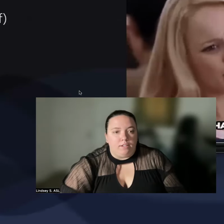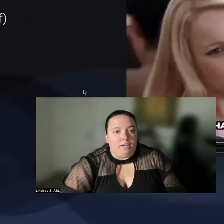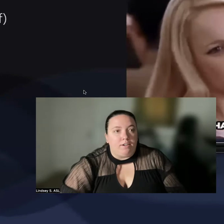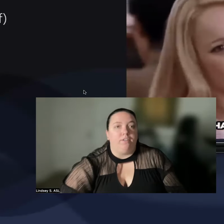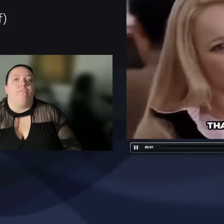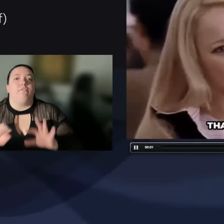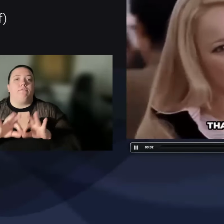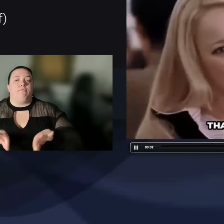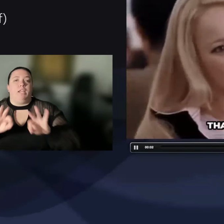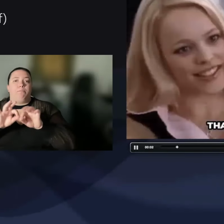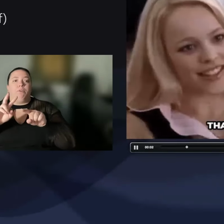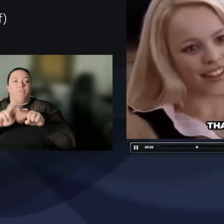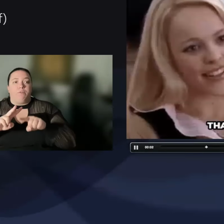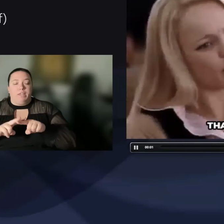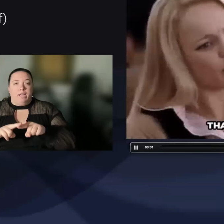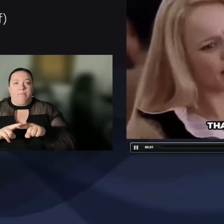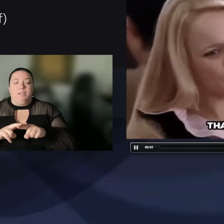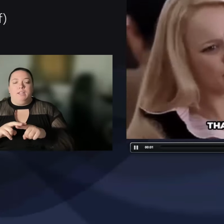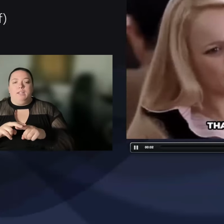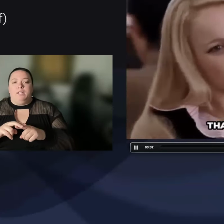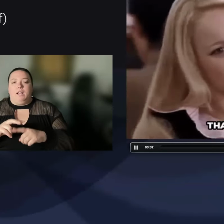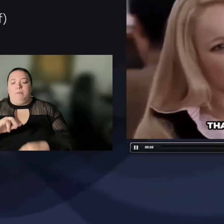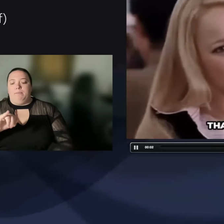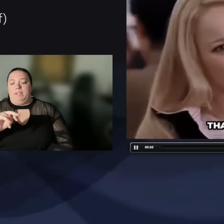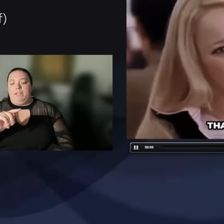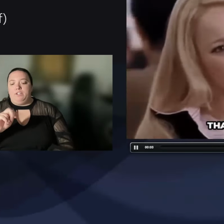Okay, here, important vocab.